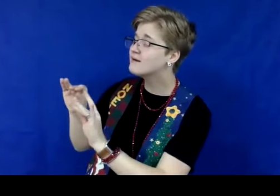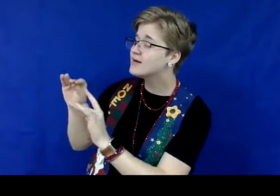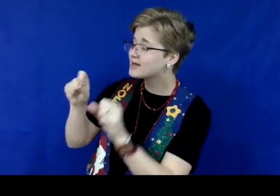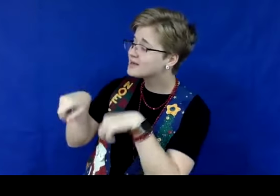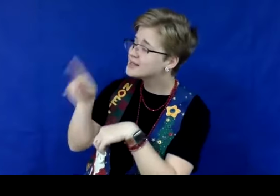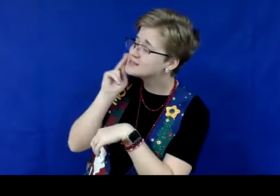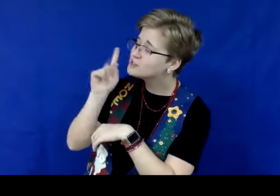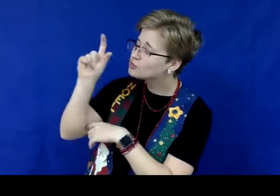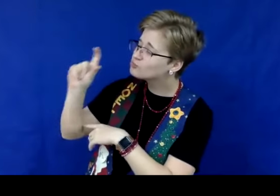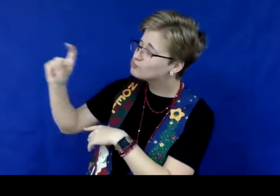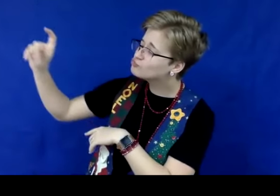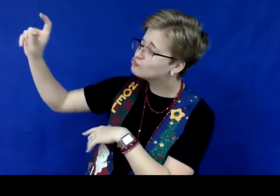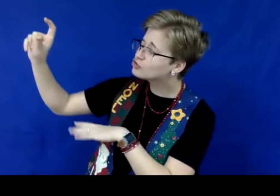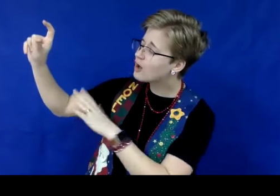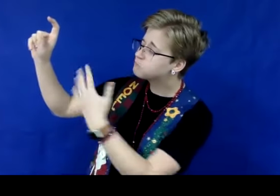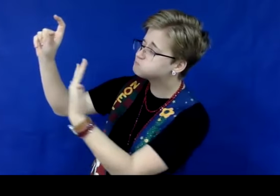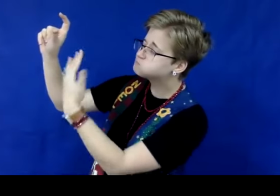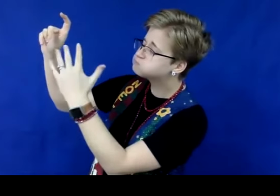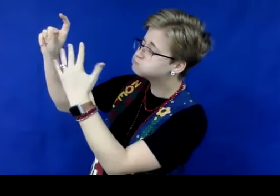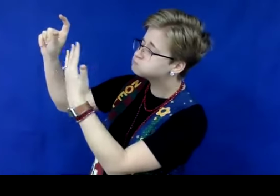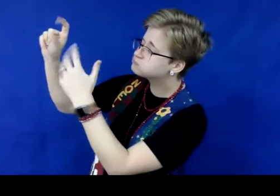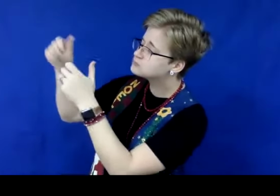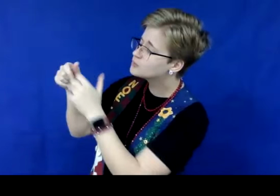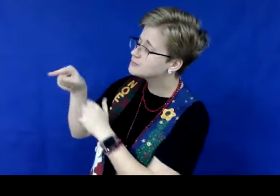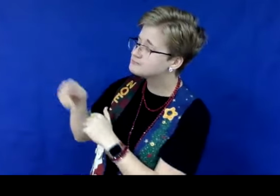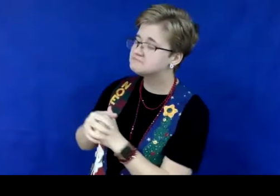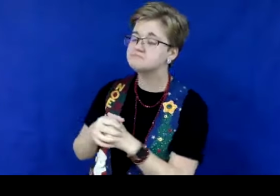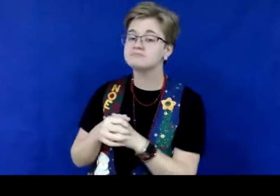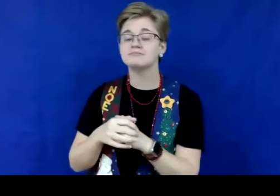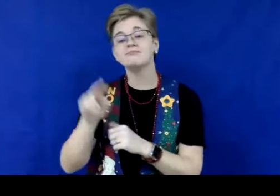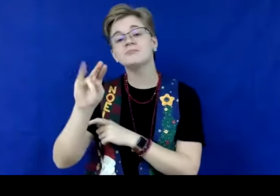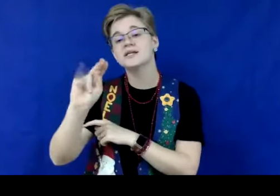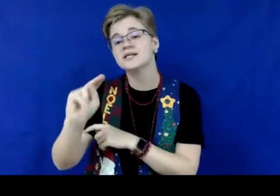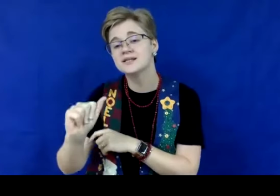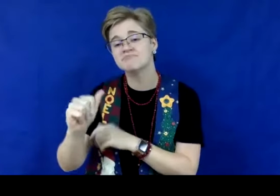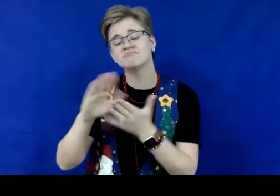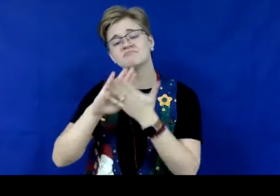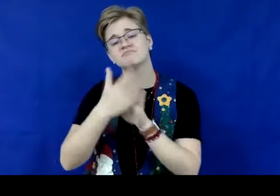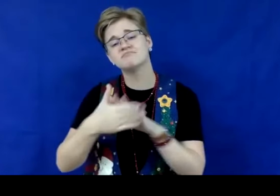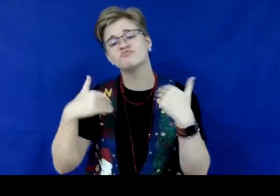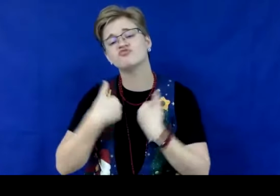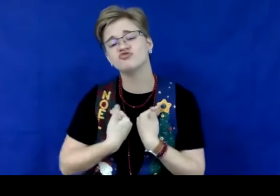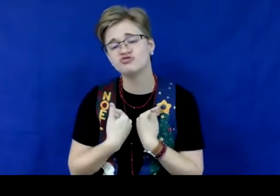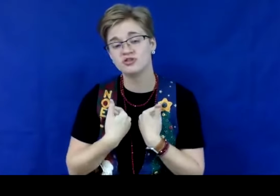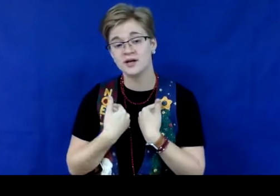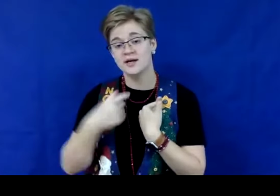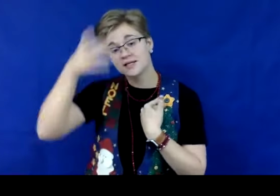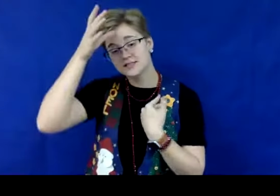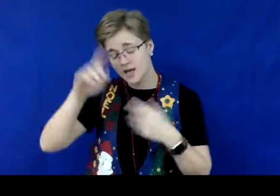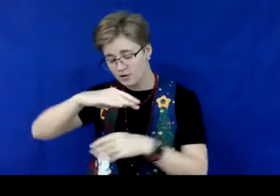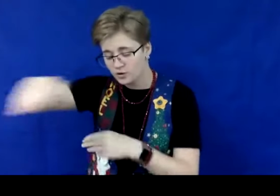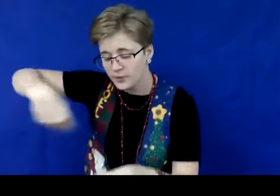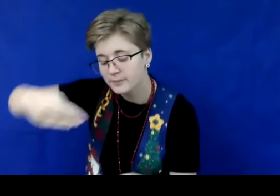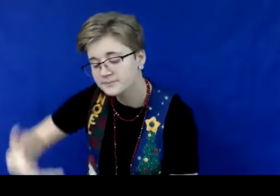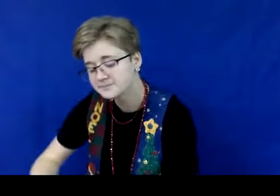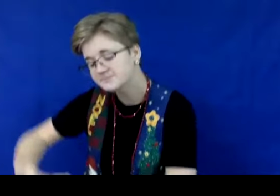swinging lopsided on top. Nina gets tired, and Dad has to wrap her in the blanket and carry her. I carry